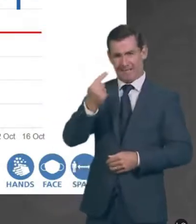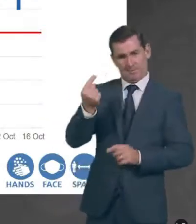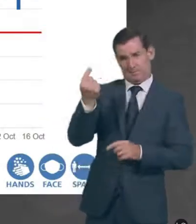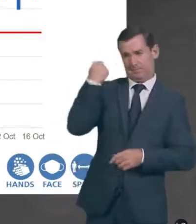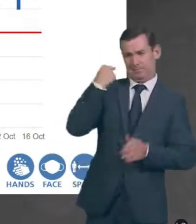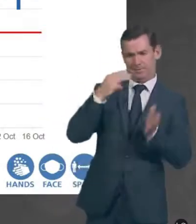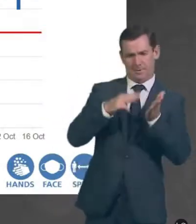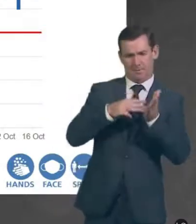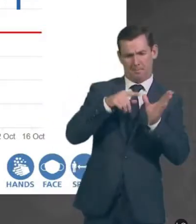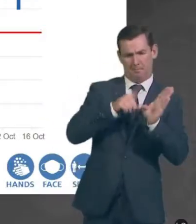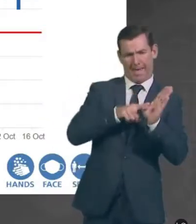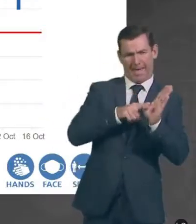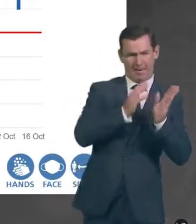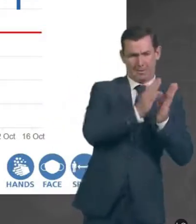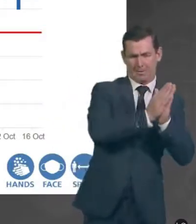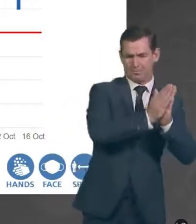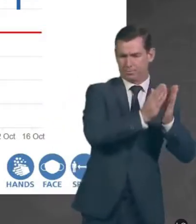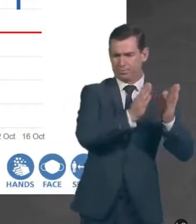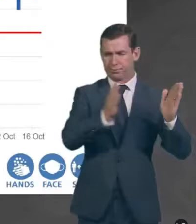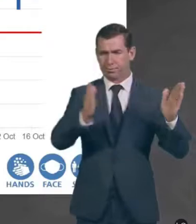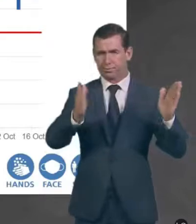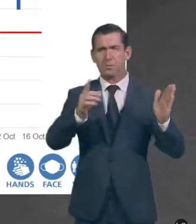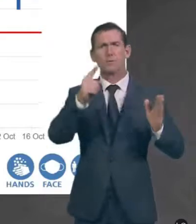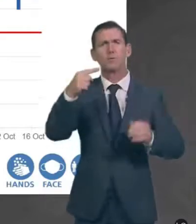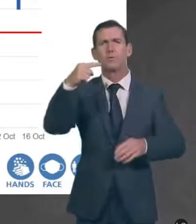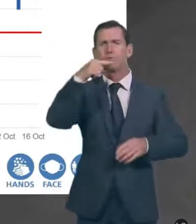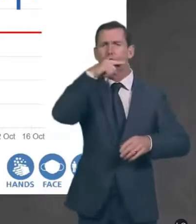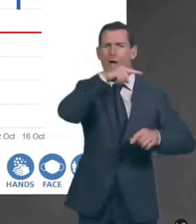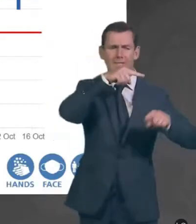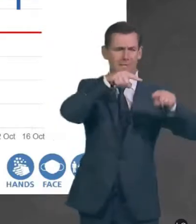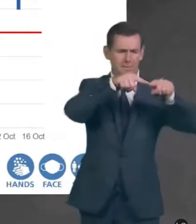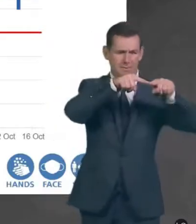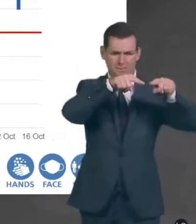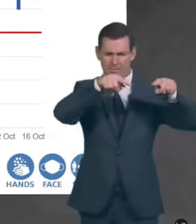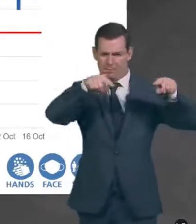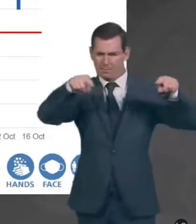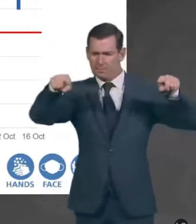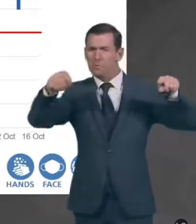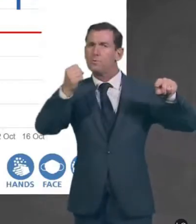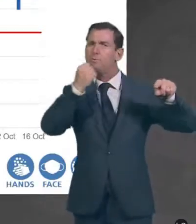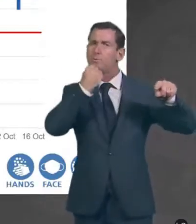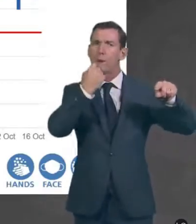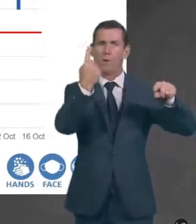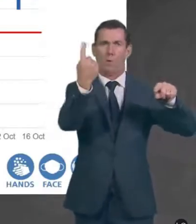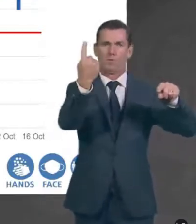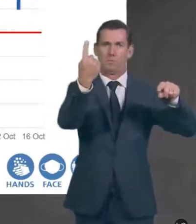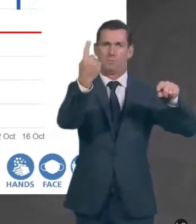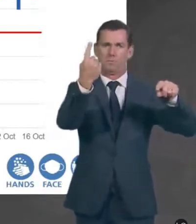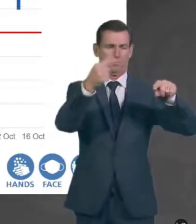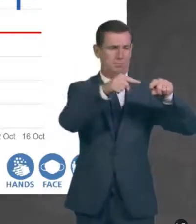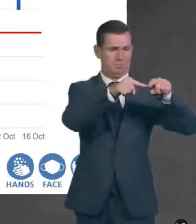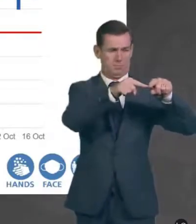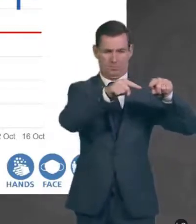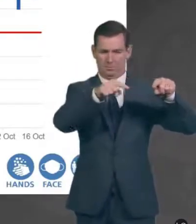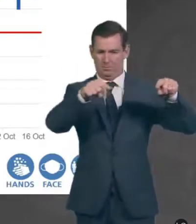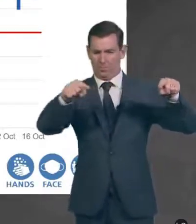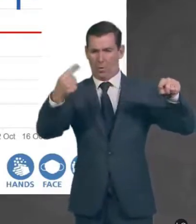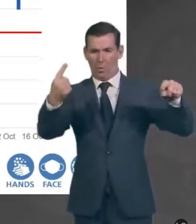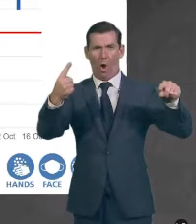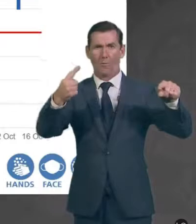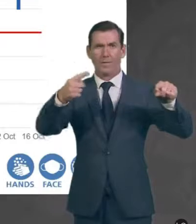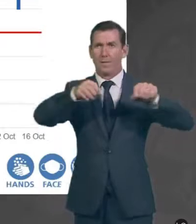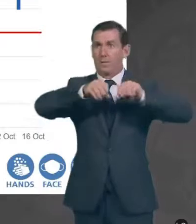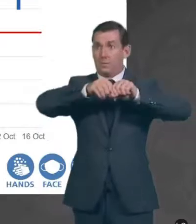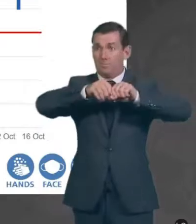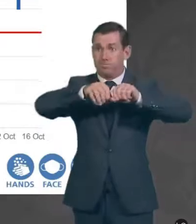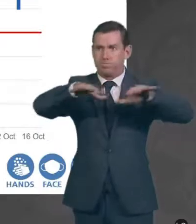red line points out when the R is 1. And at 1, the epidemic stays at exactly the same level.